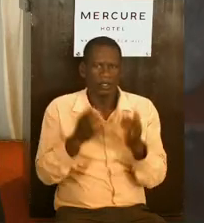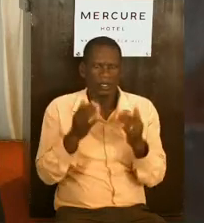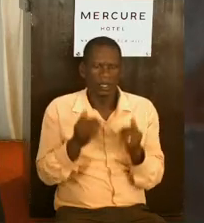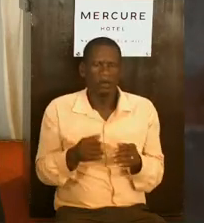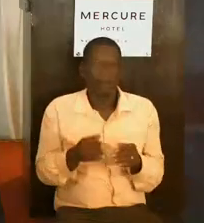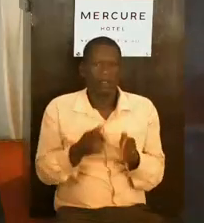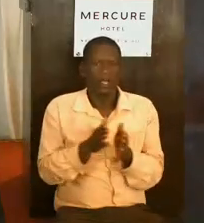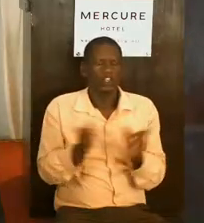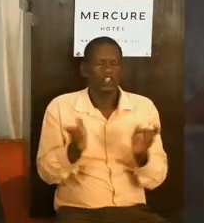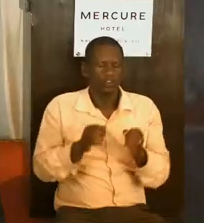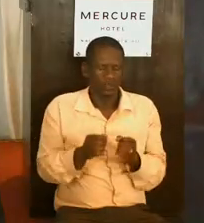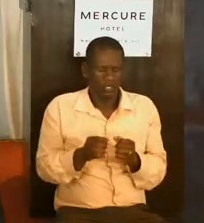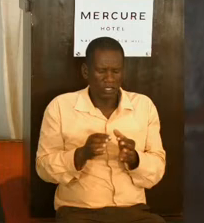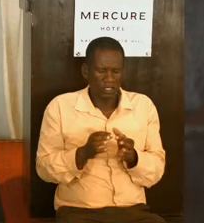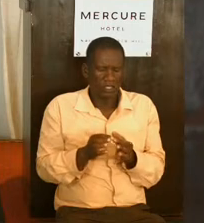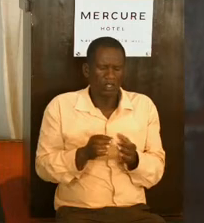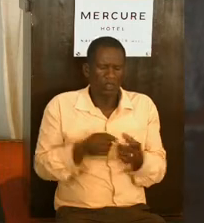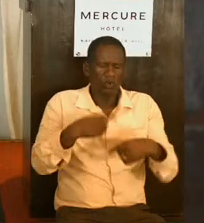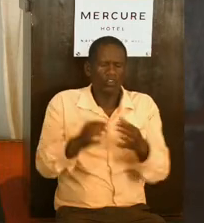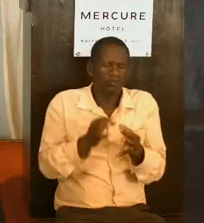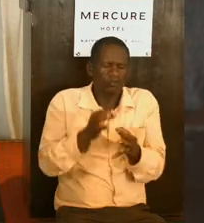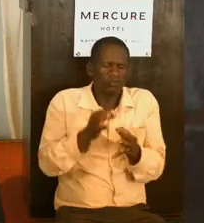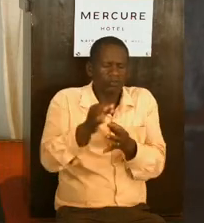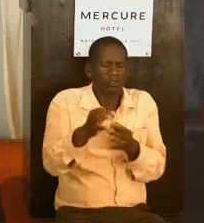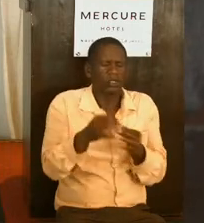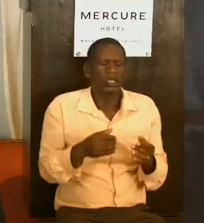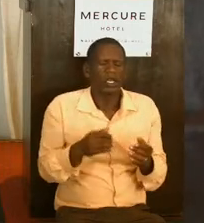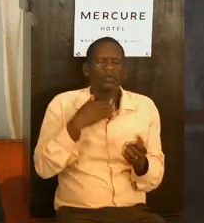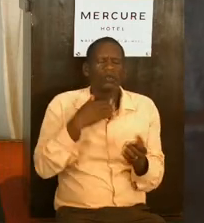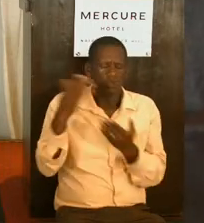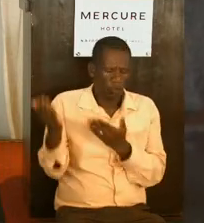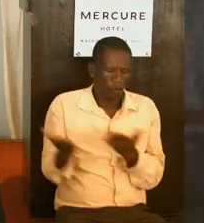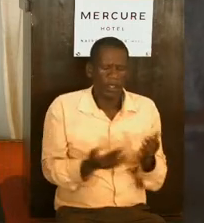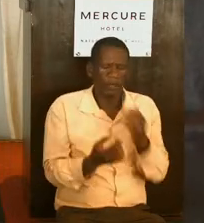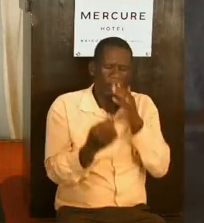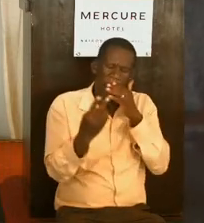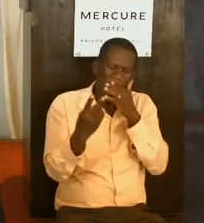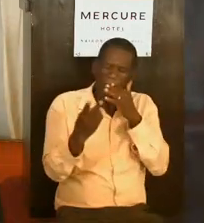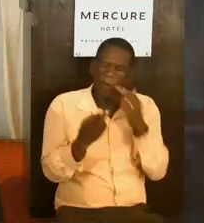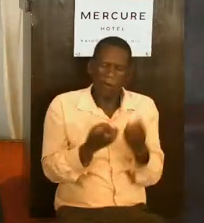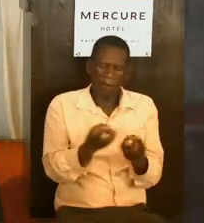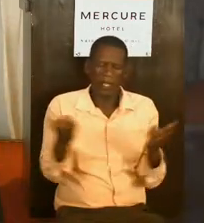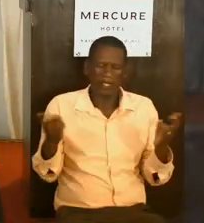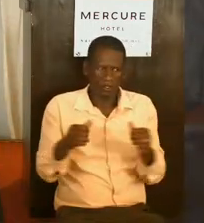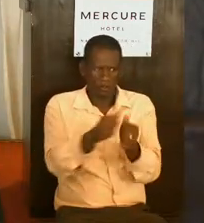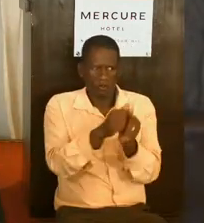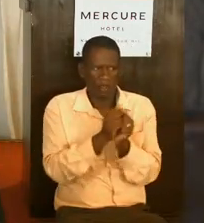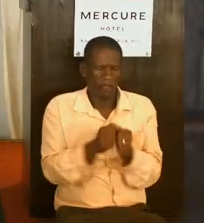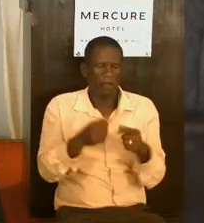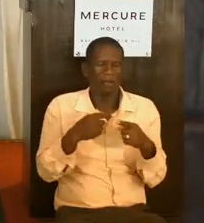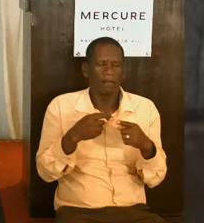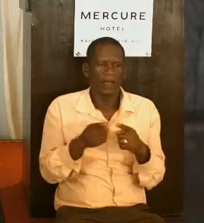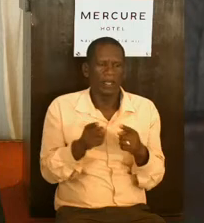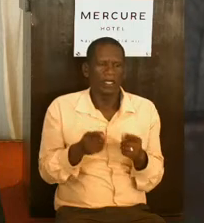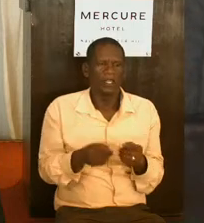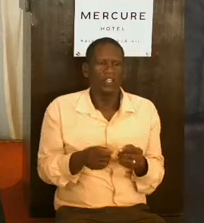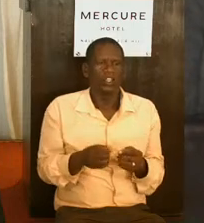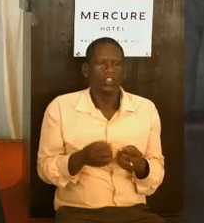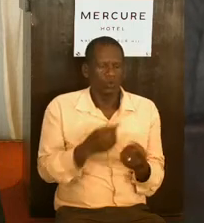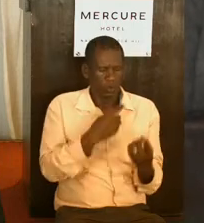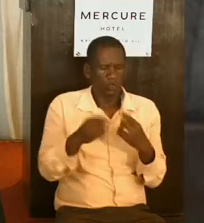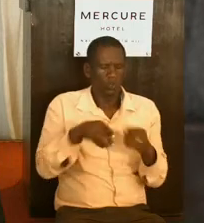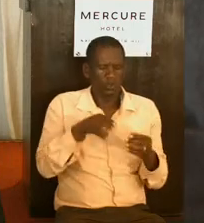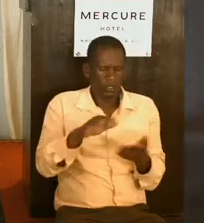don't stretch it too far so I'm going to call the two panels together but uh you will address